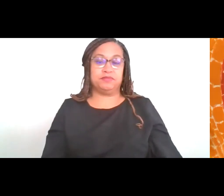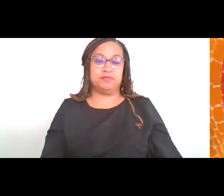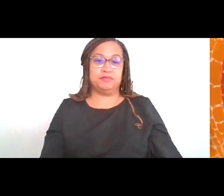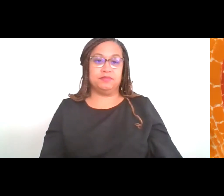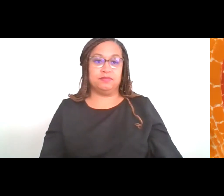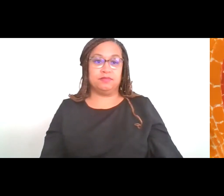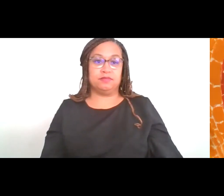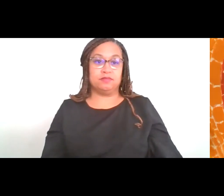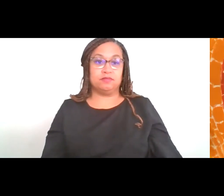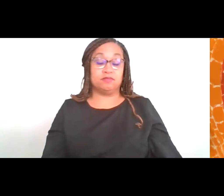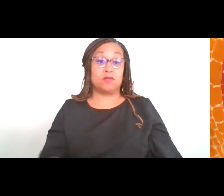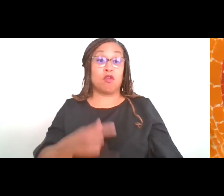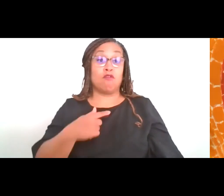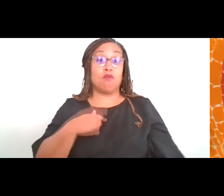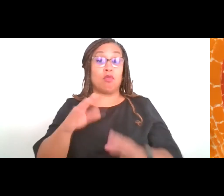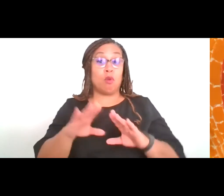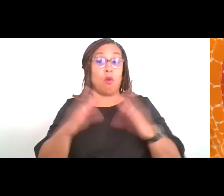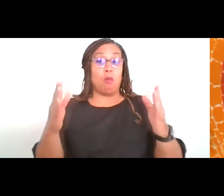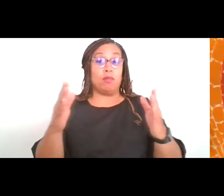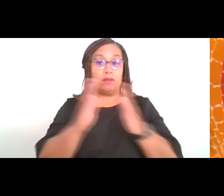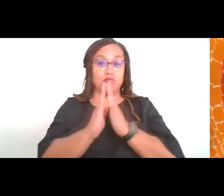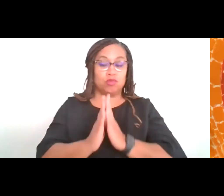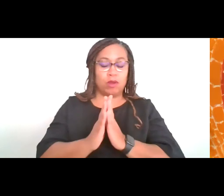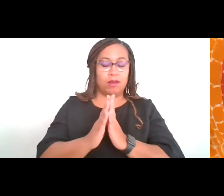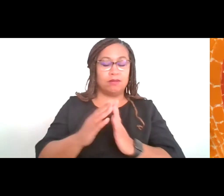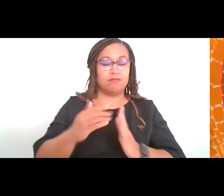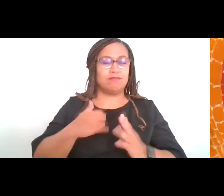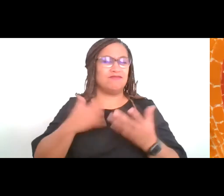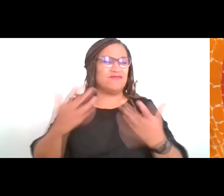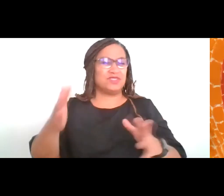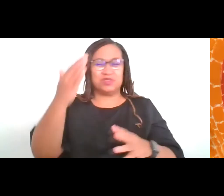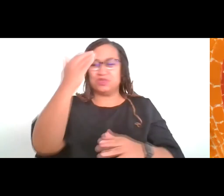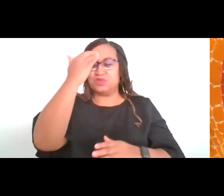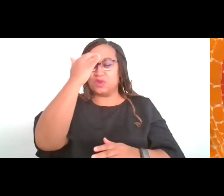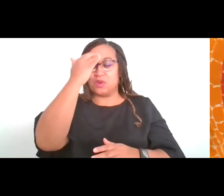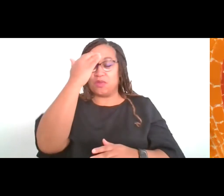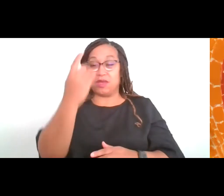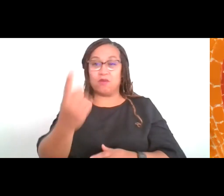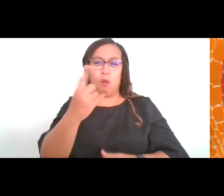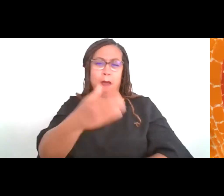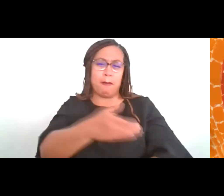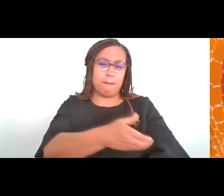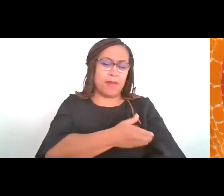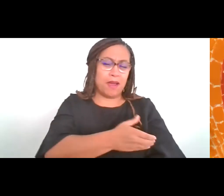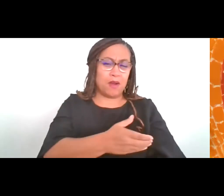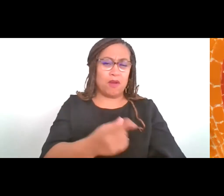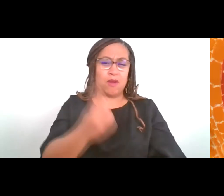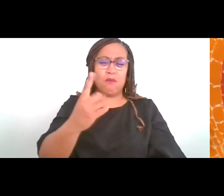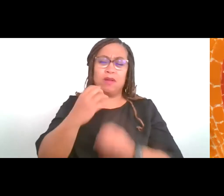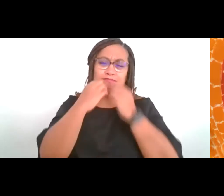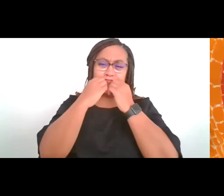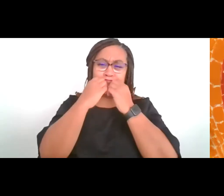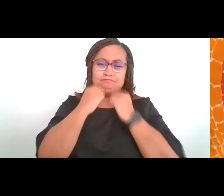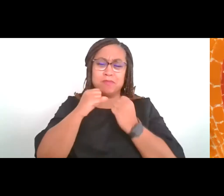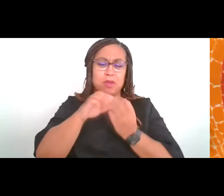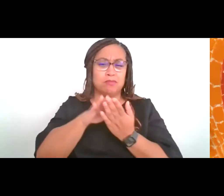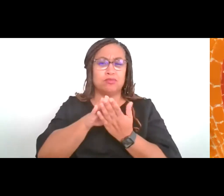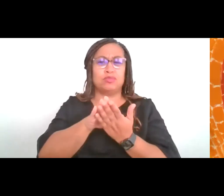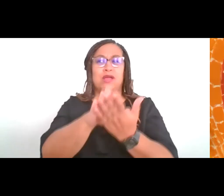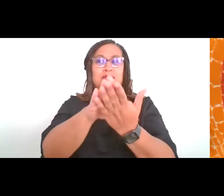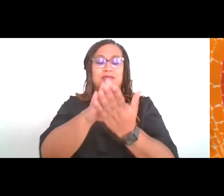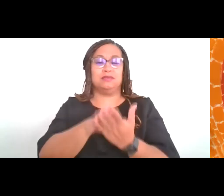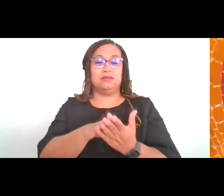For opening prayer, I know that there's one power, one beloved presence,